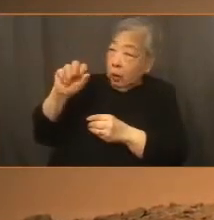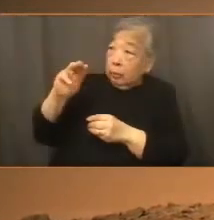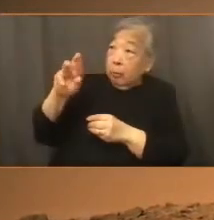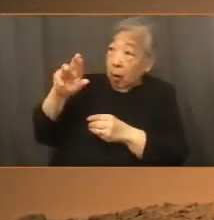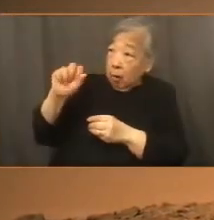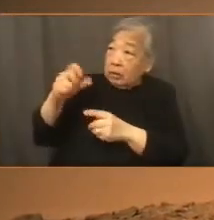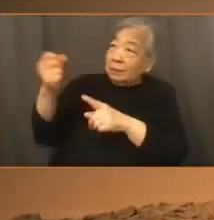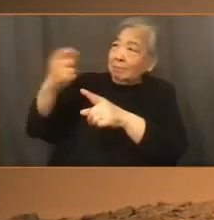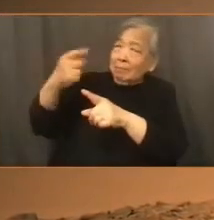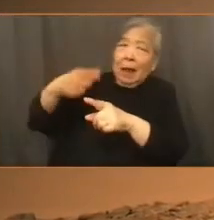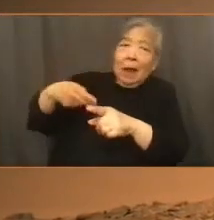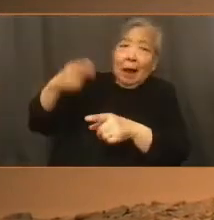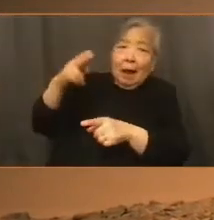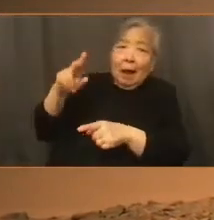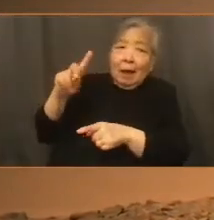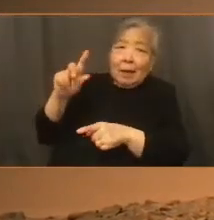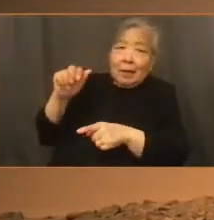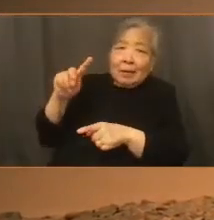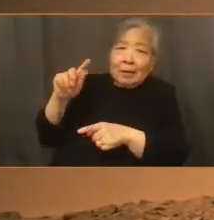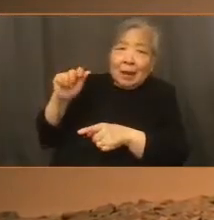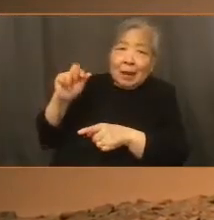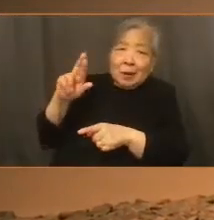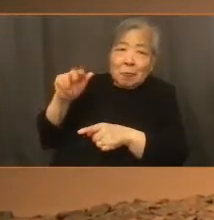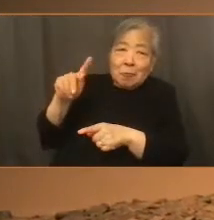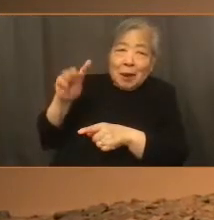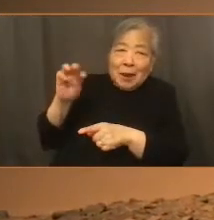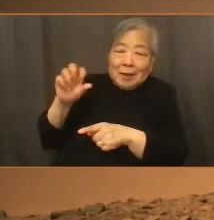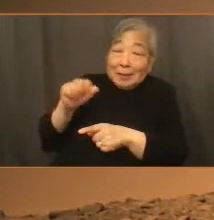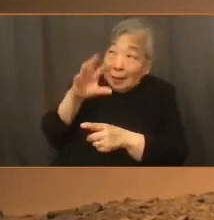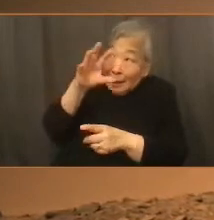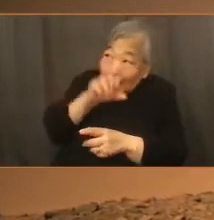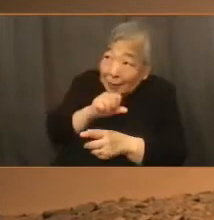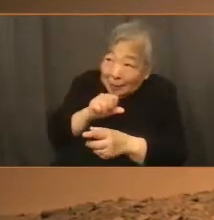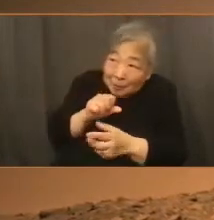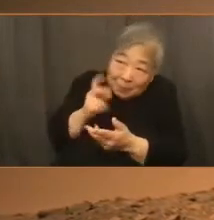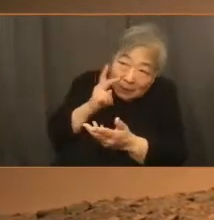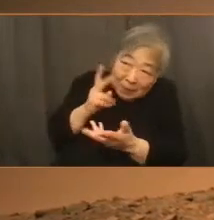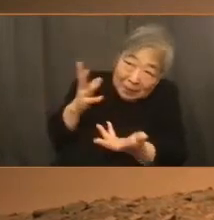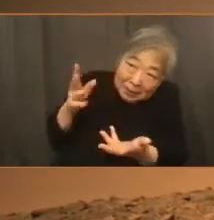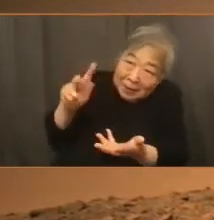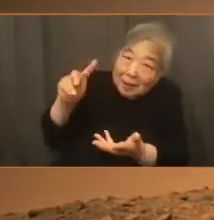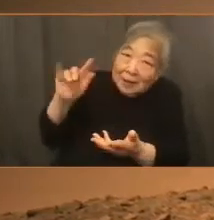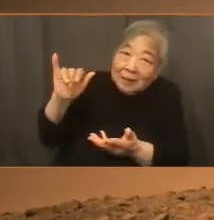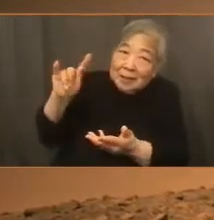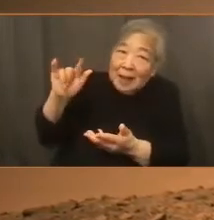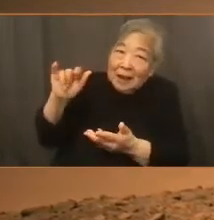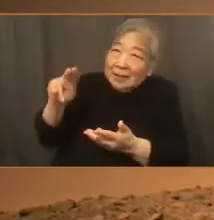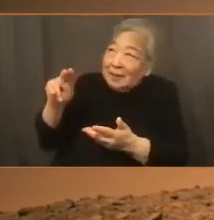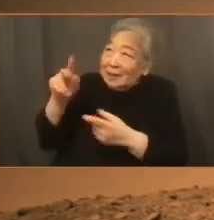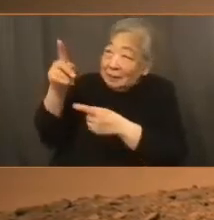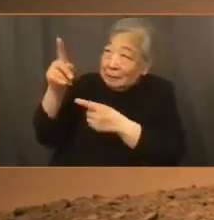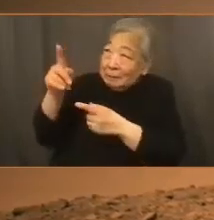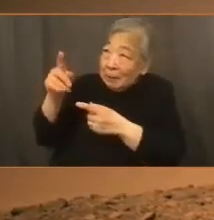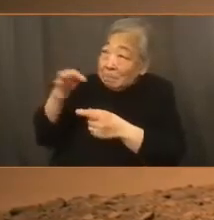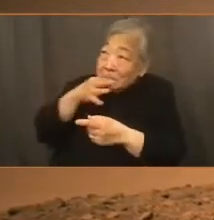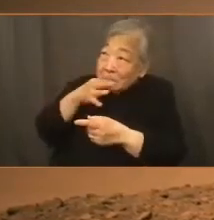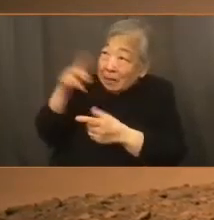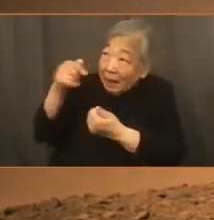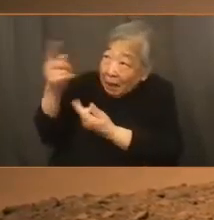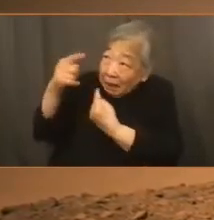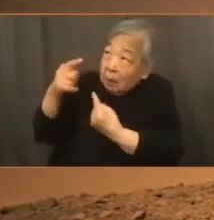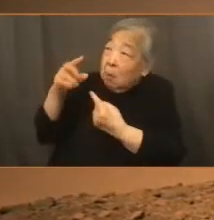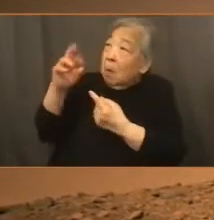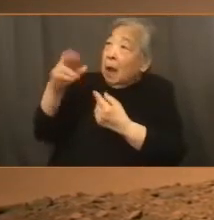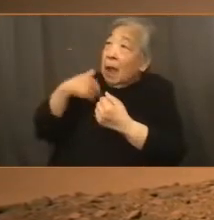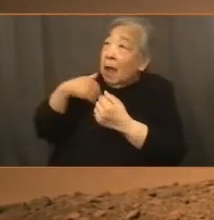We'll have to see what kind of support, I guess, you guys have at Titan. You don't have a relay network yet there. No,